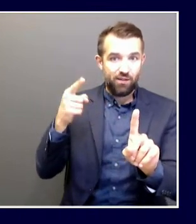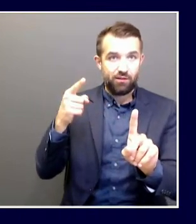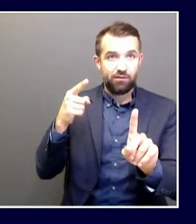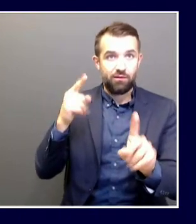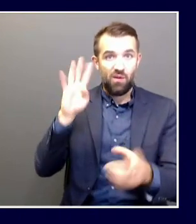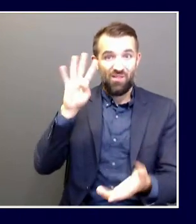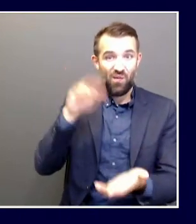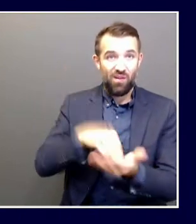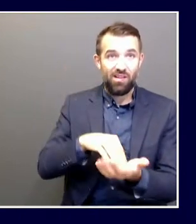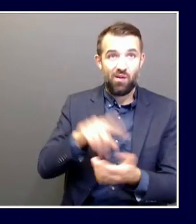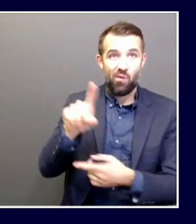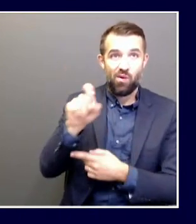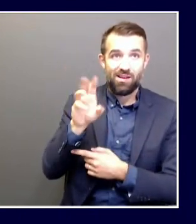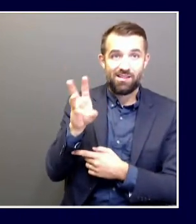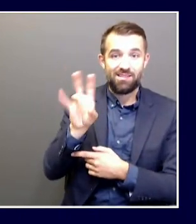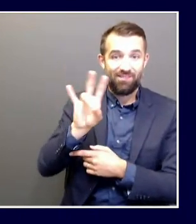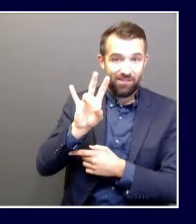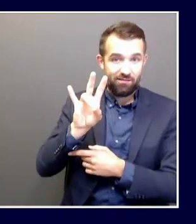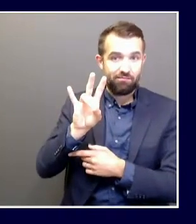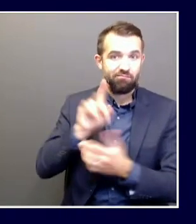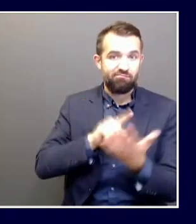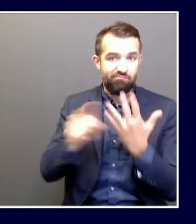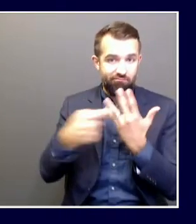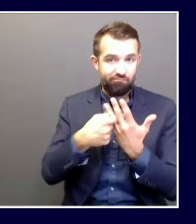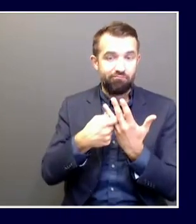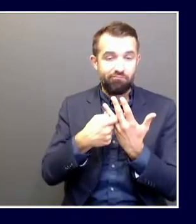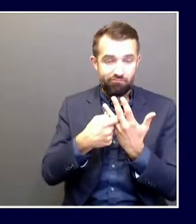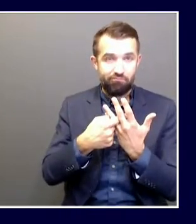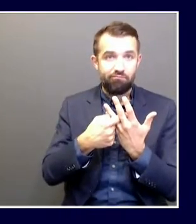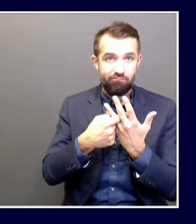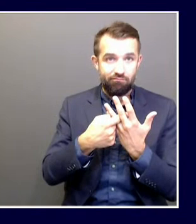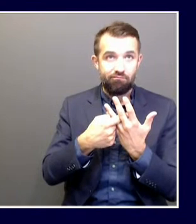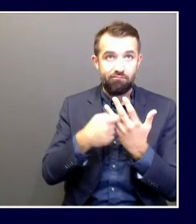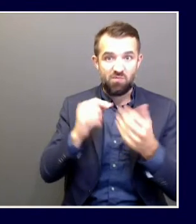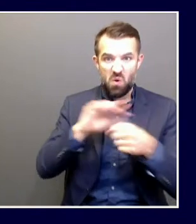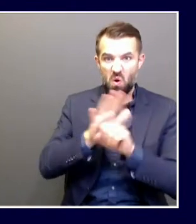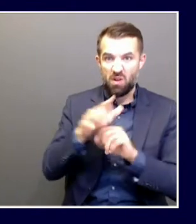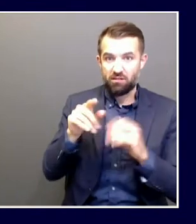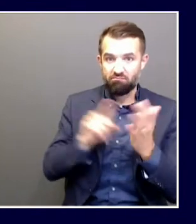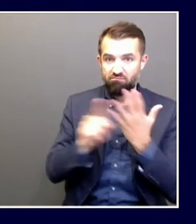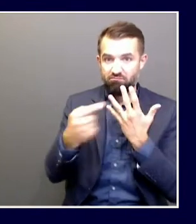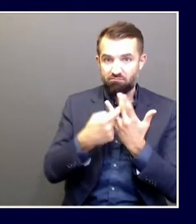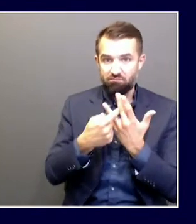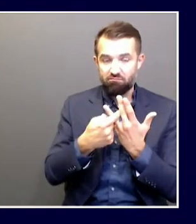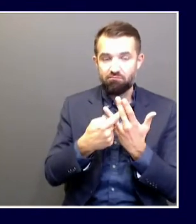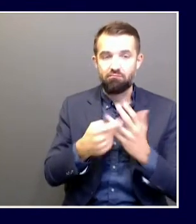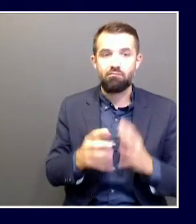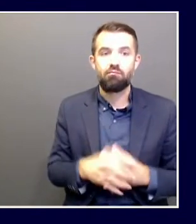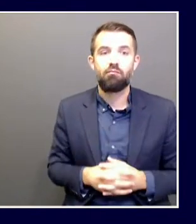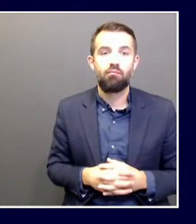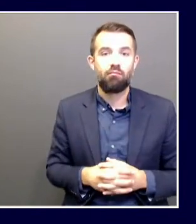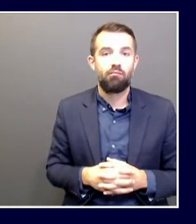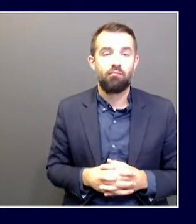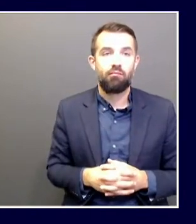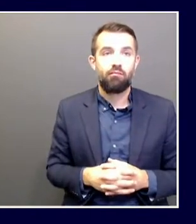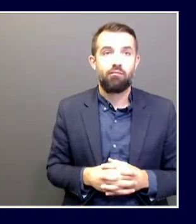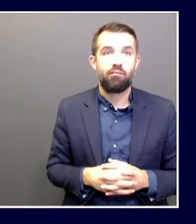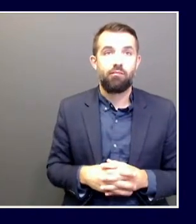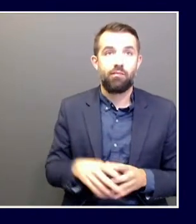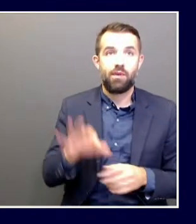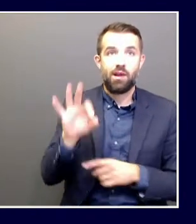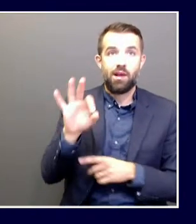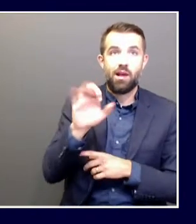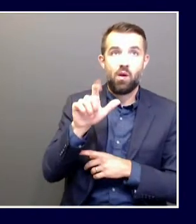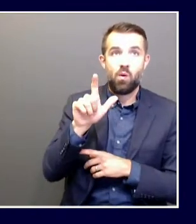4,167 breakthrough cases of COVID-19 in the state. When you compare that against 926,000 people who are